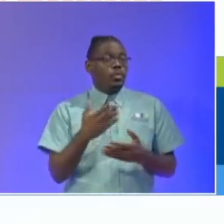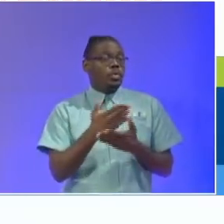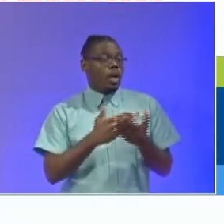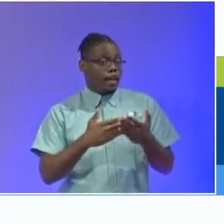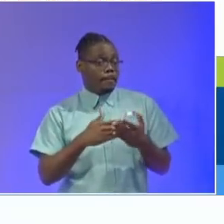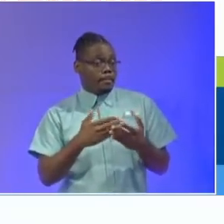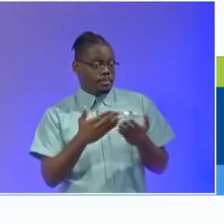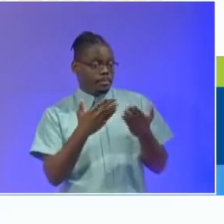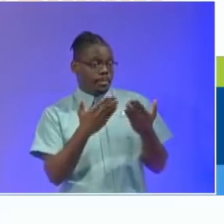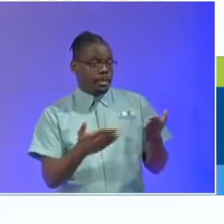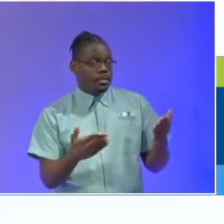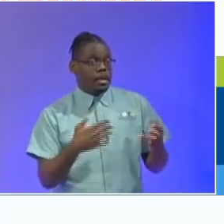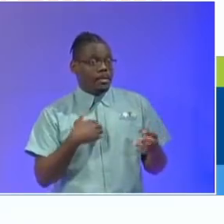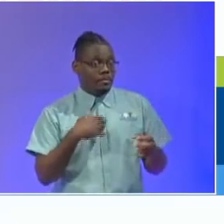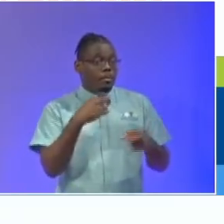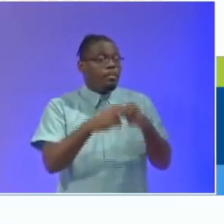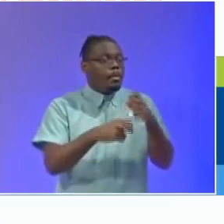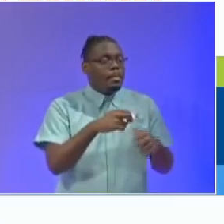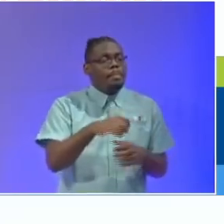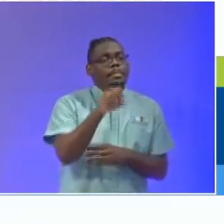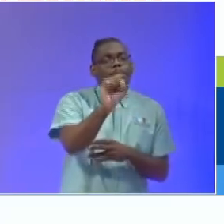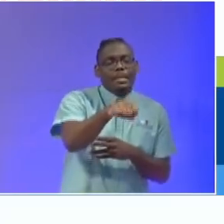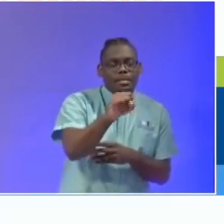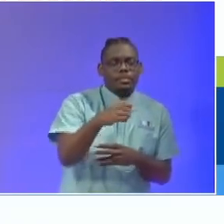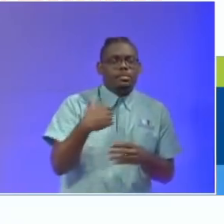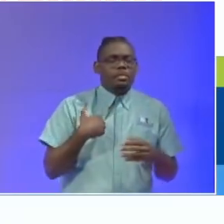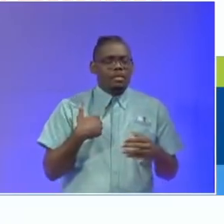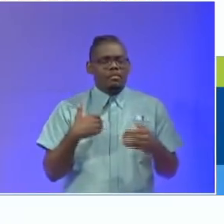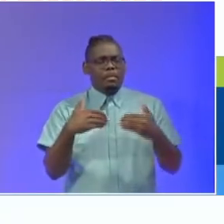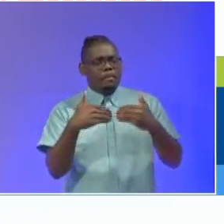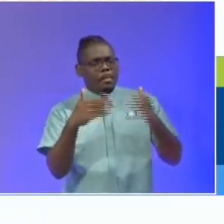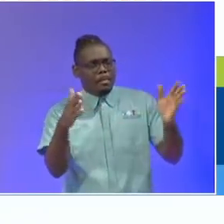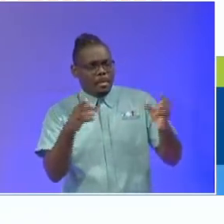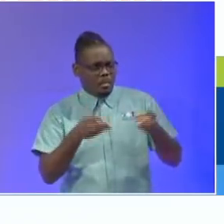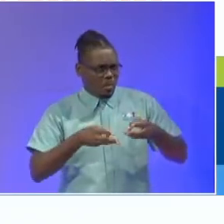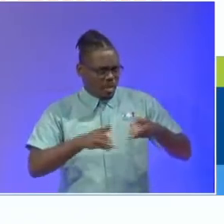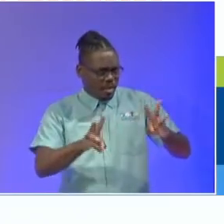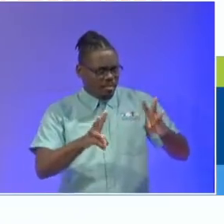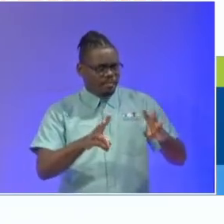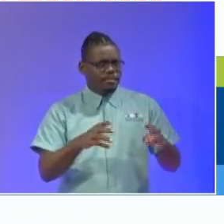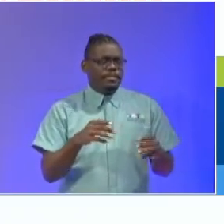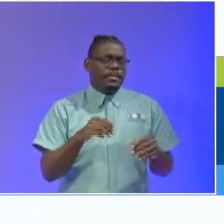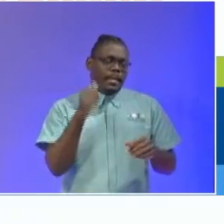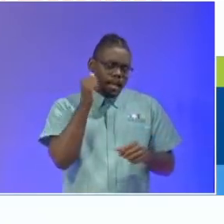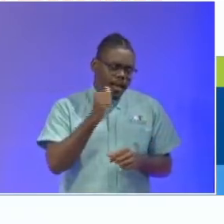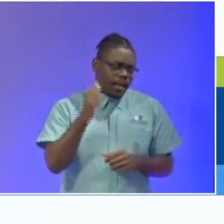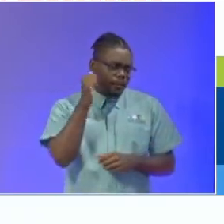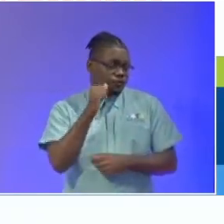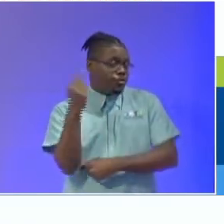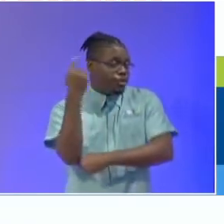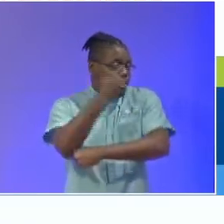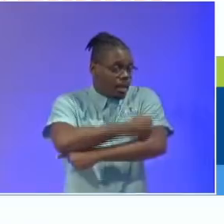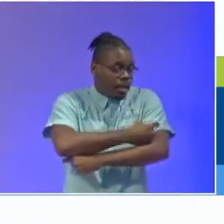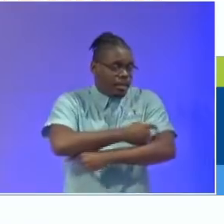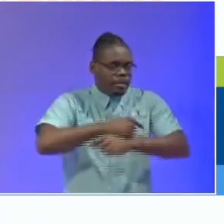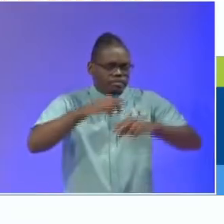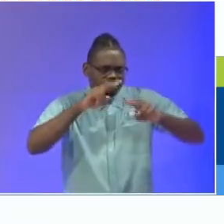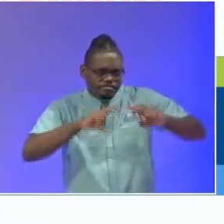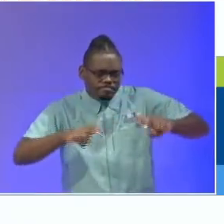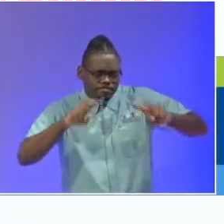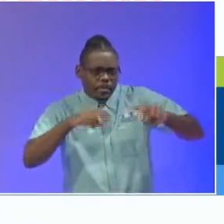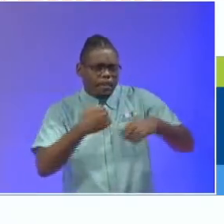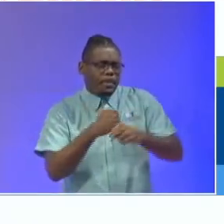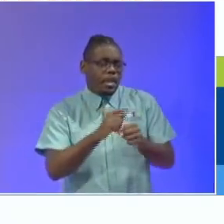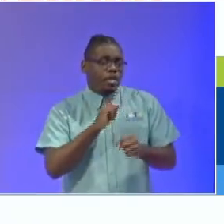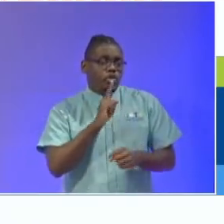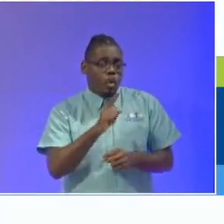time, because we monitor this literally on a daily basis when the Emergency Operations Committee meets, which I chair,